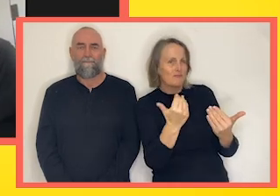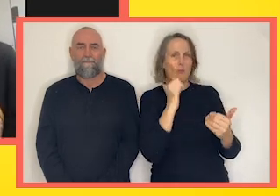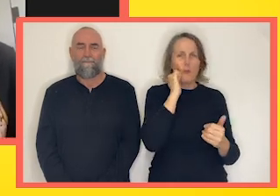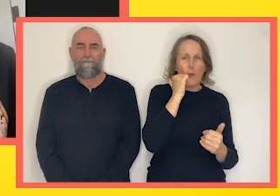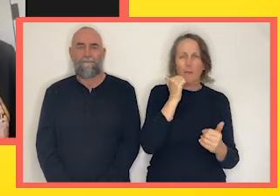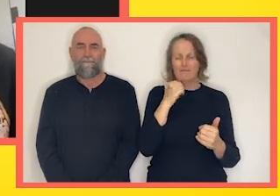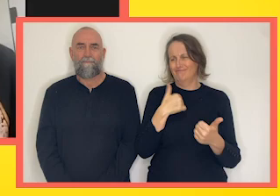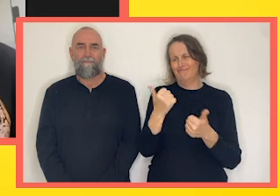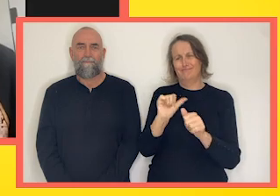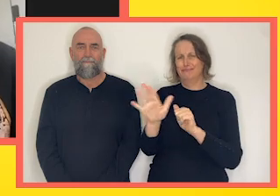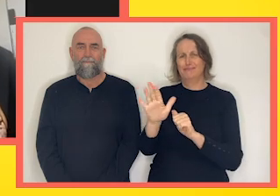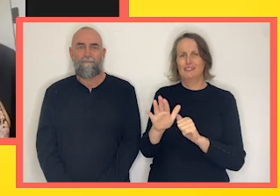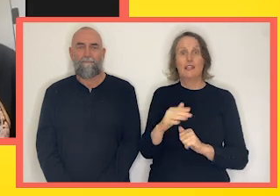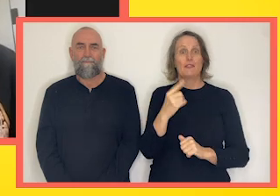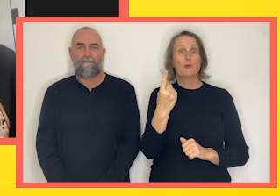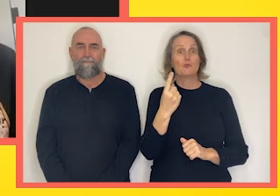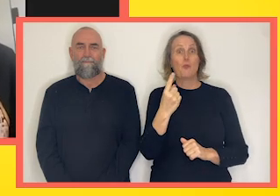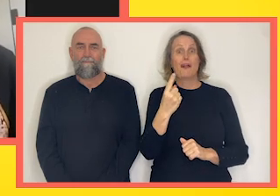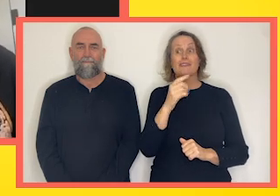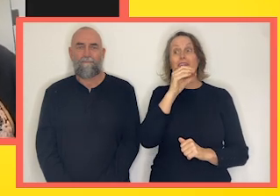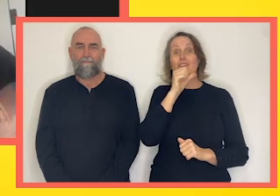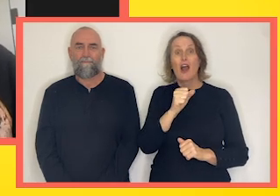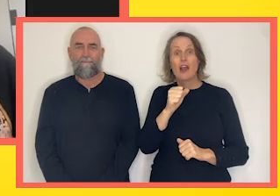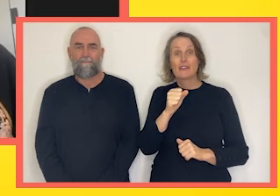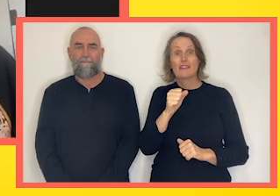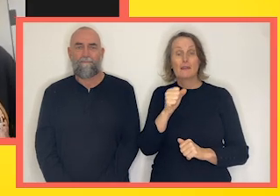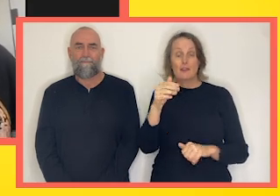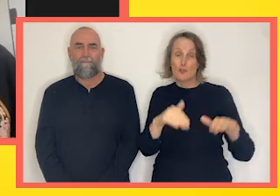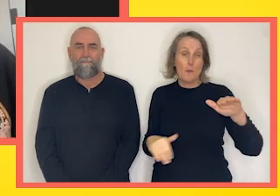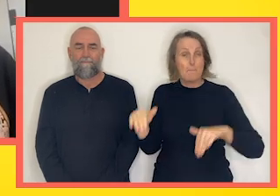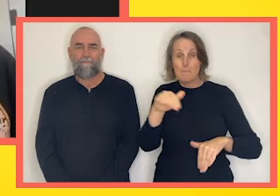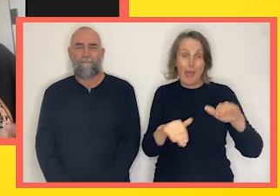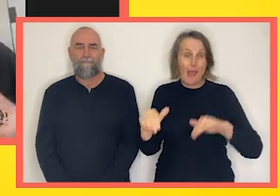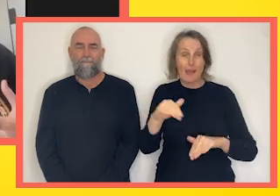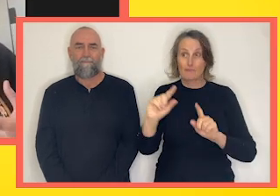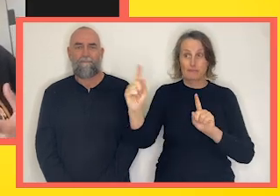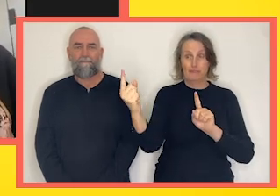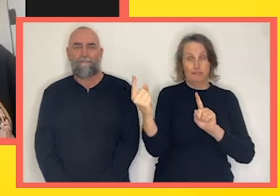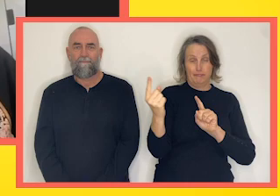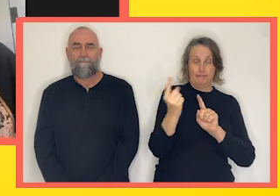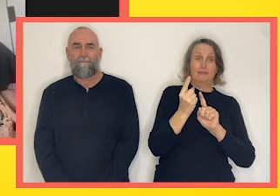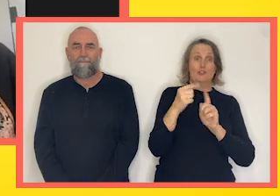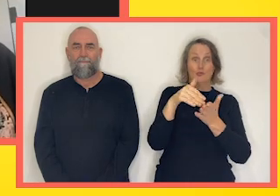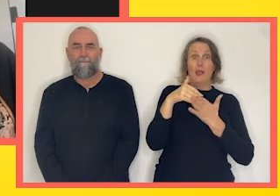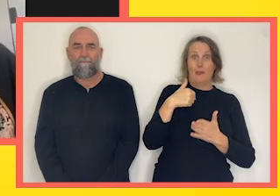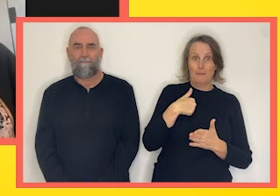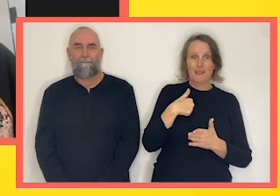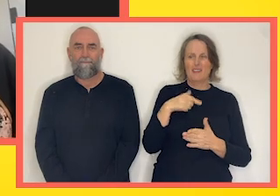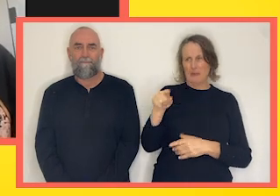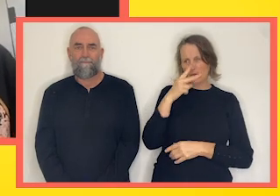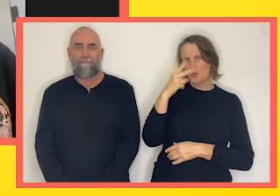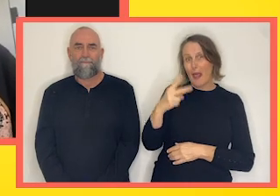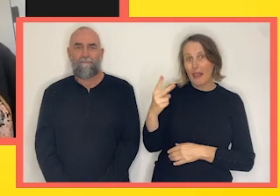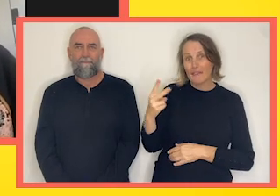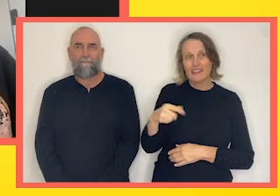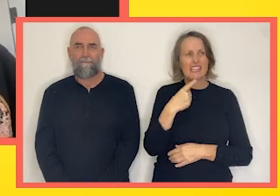And I got to say, there was a kid that paddled up to me after I'd taken a late takeoff and made it. He paddled up to me. He's about